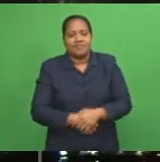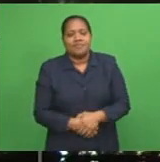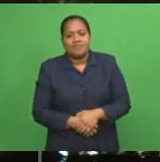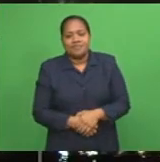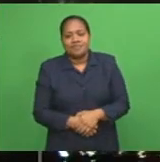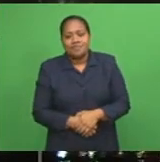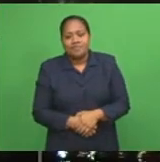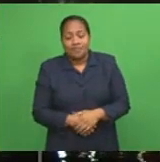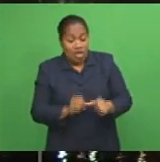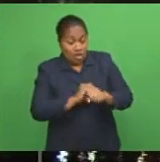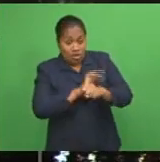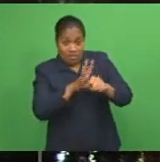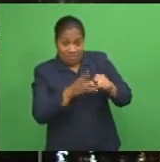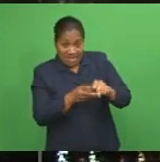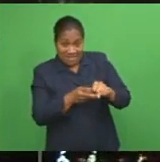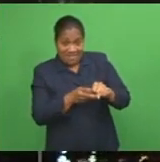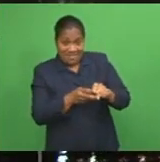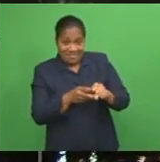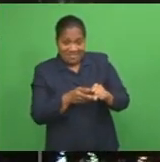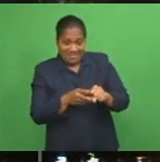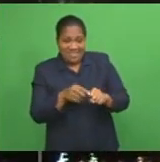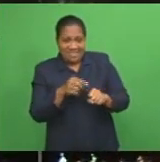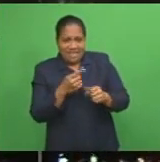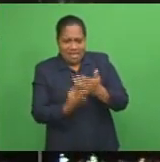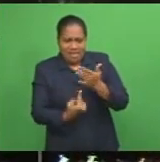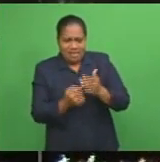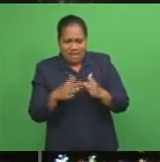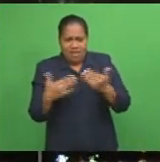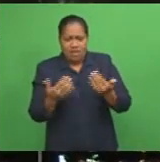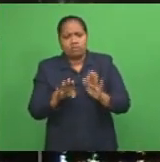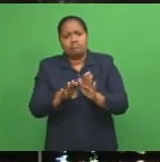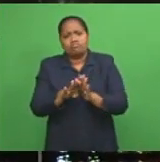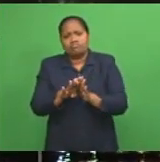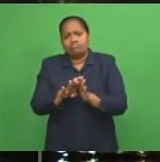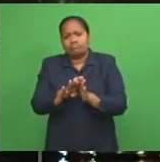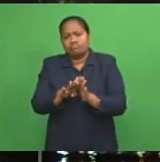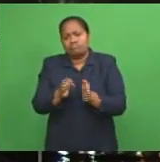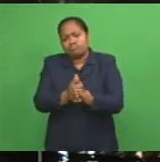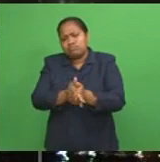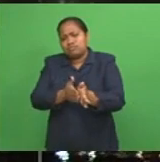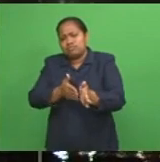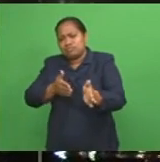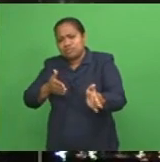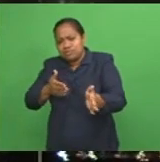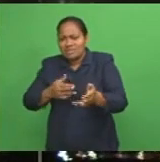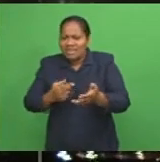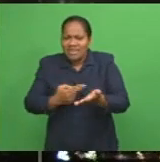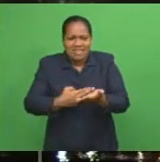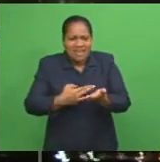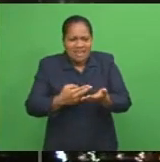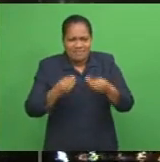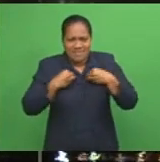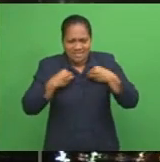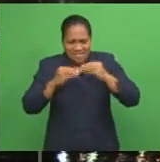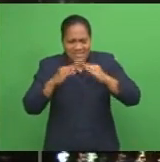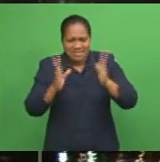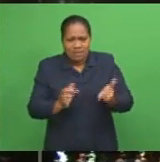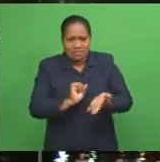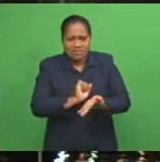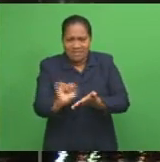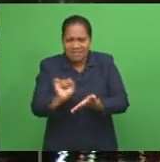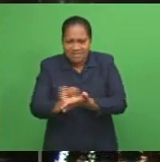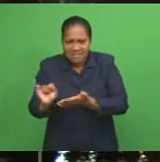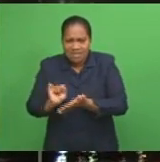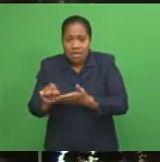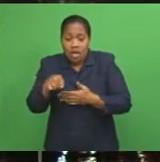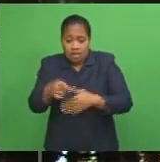While the COVID-19 pandemic has led to a slowdown in the local real estate sector, it has, however, created new opportunities for